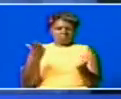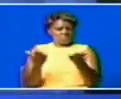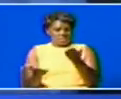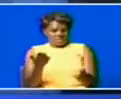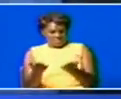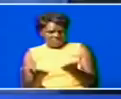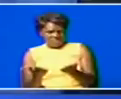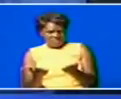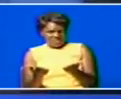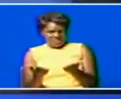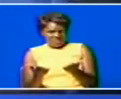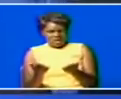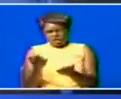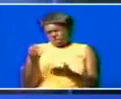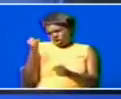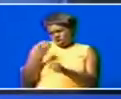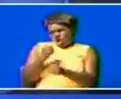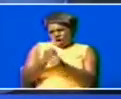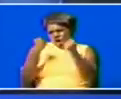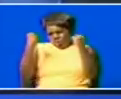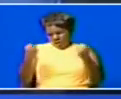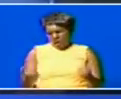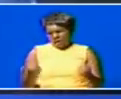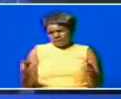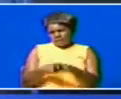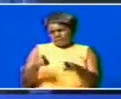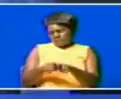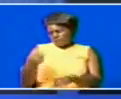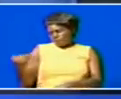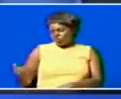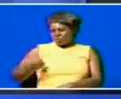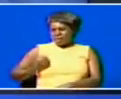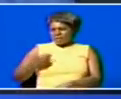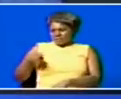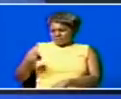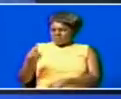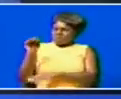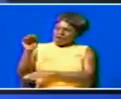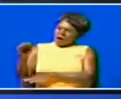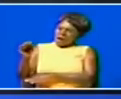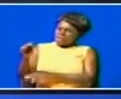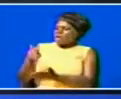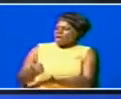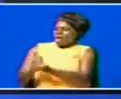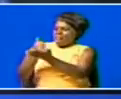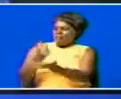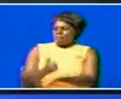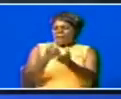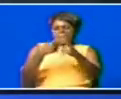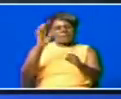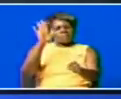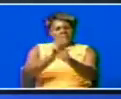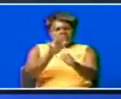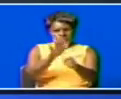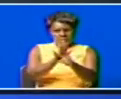sometimes appear like a tall order for people like Catherine Kibe, who often have to ask for help. But for